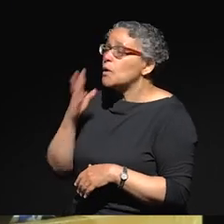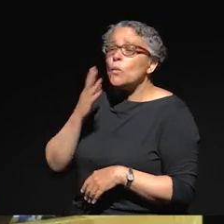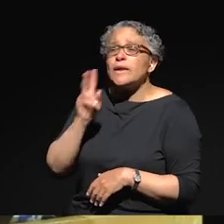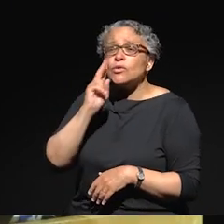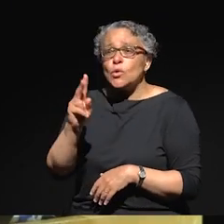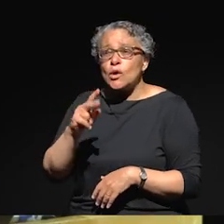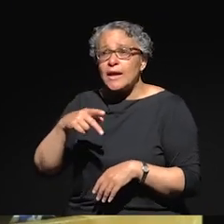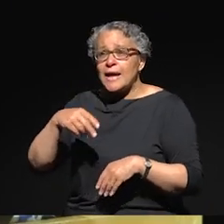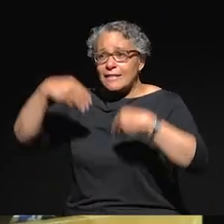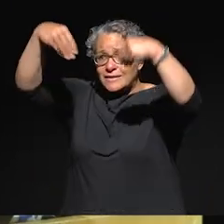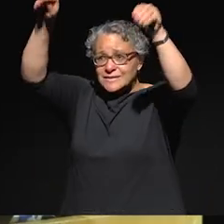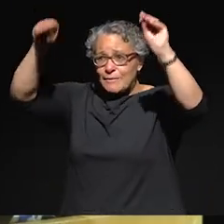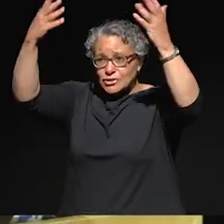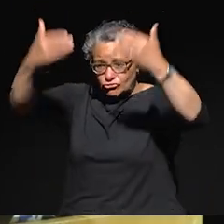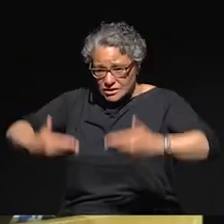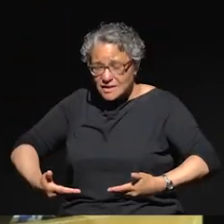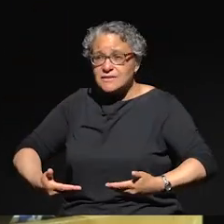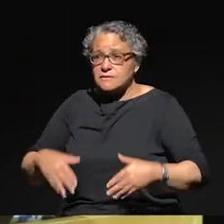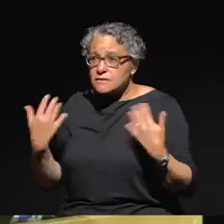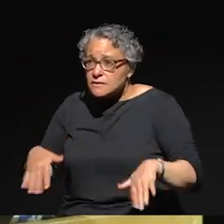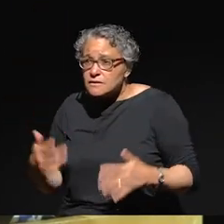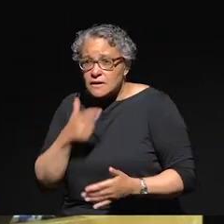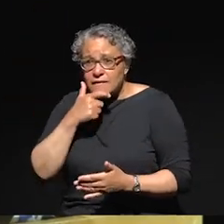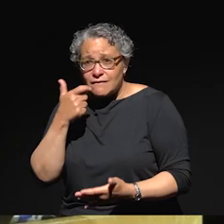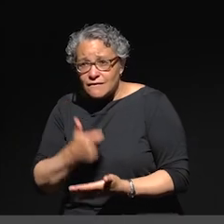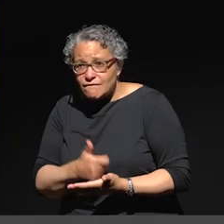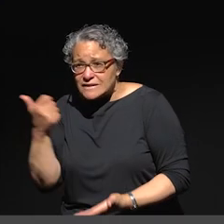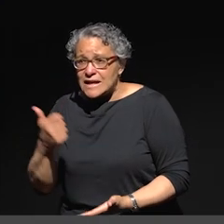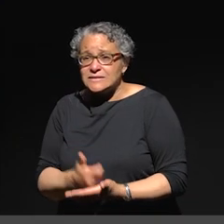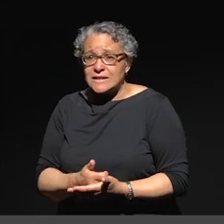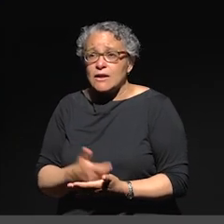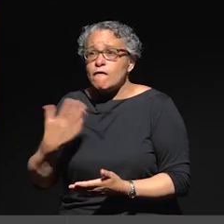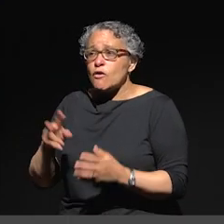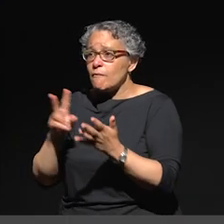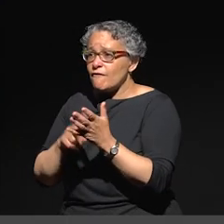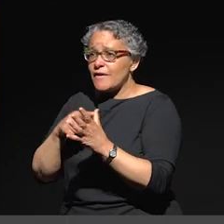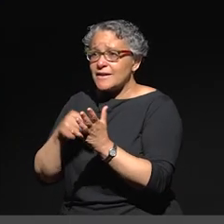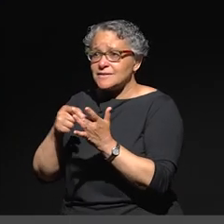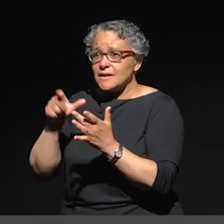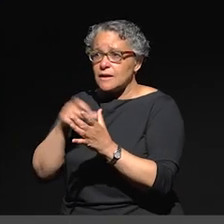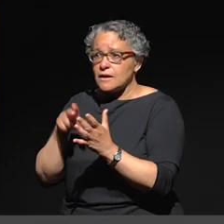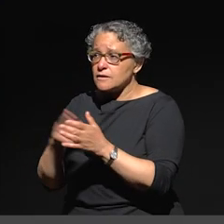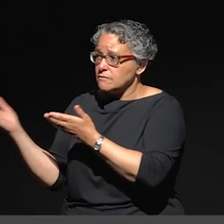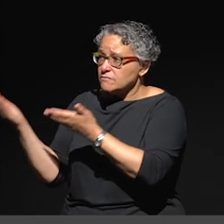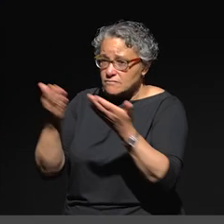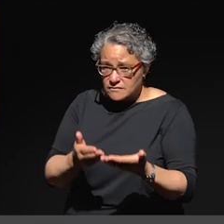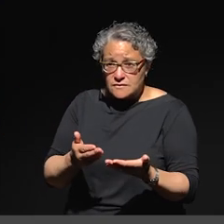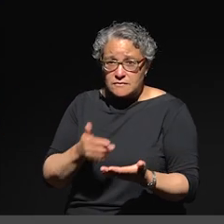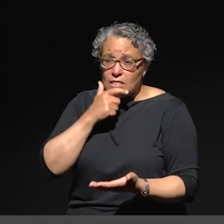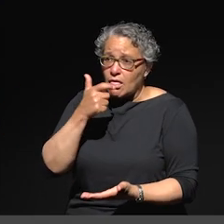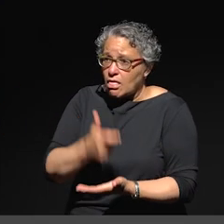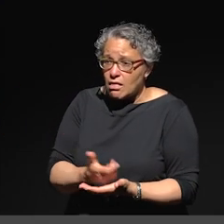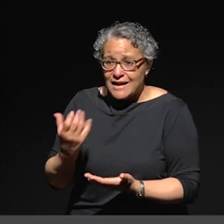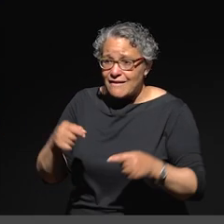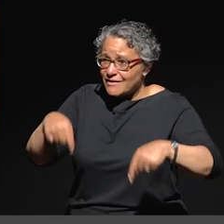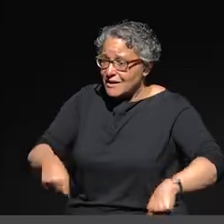tapestry in the exhibition. We have this tapestry, which is fantastic. That's come from the Vatican. It's one of the originals. It's just extraordinary that we have it here.